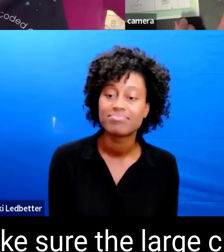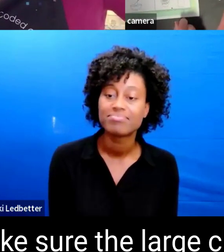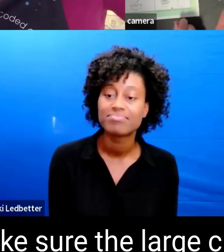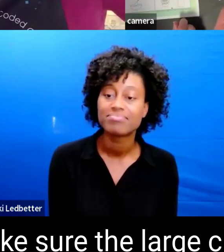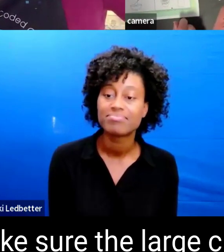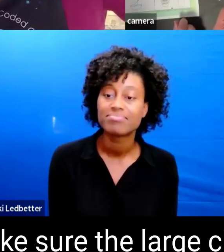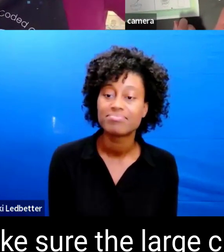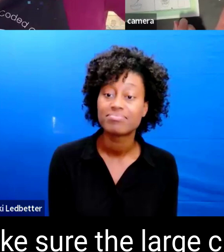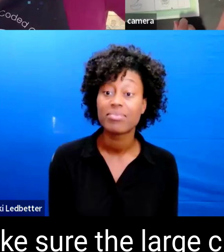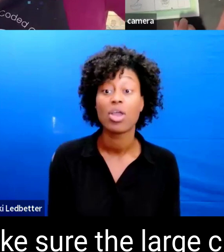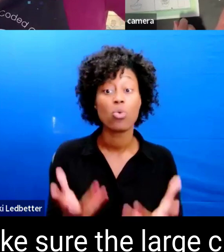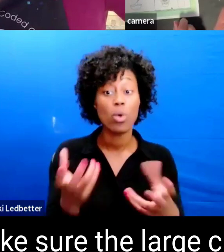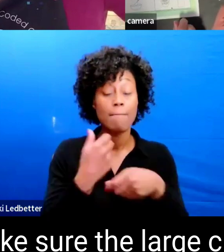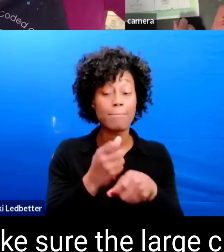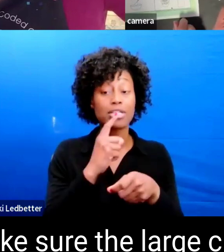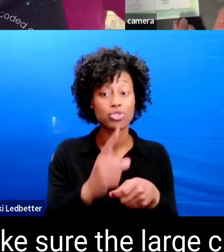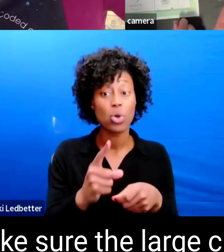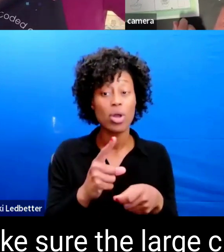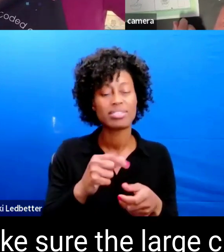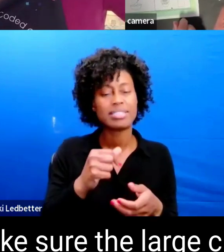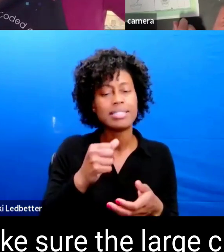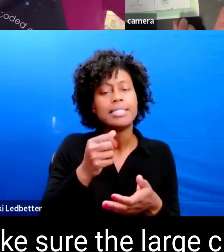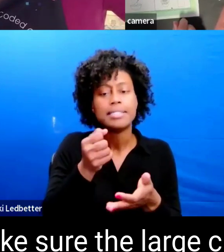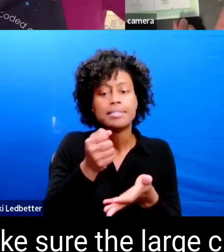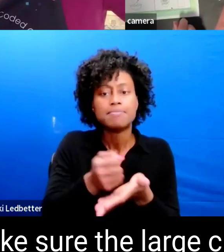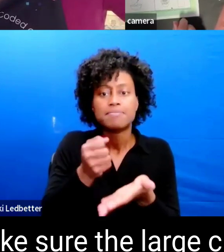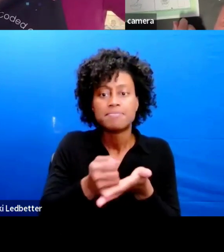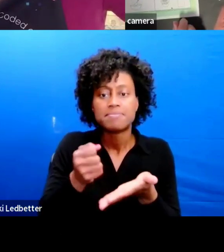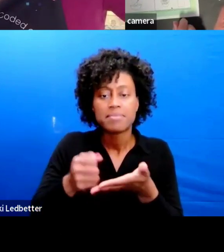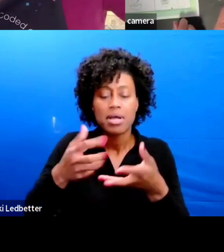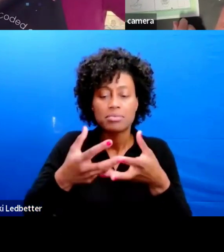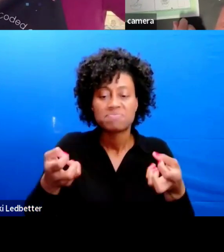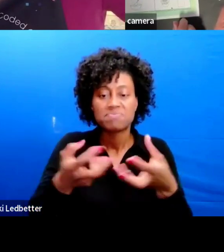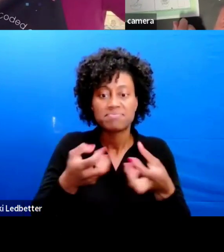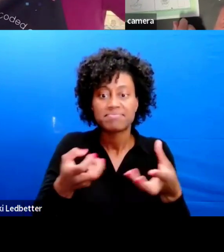Now you want to make sure the large clumps of tuna get broken up.